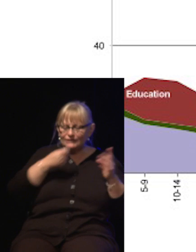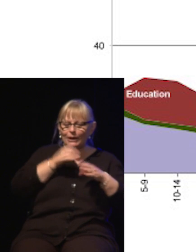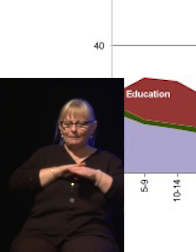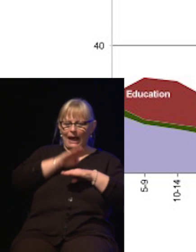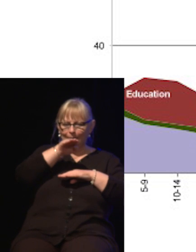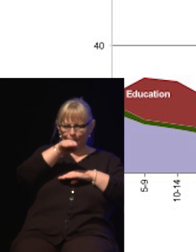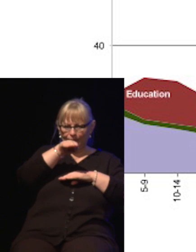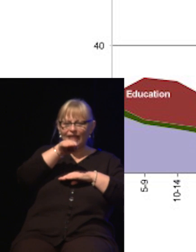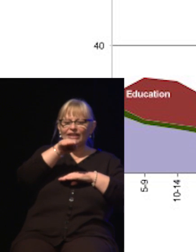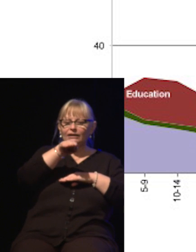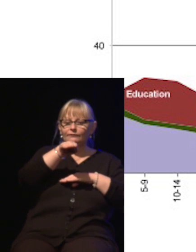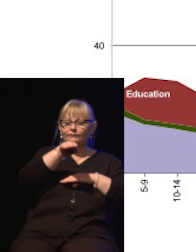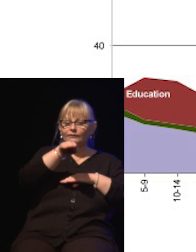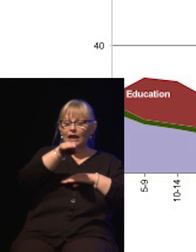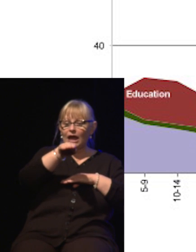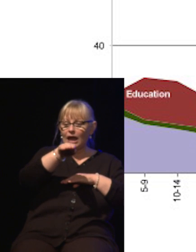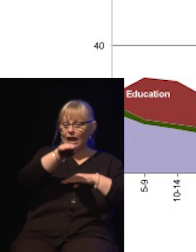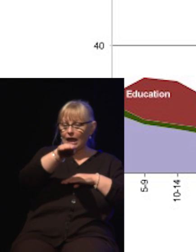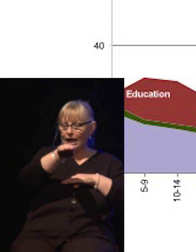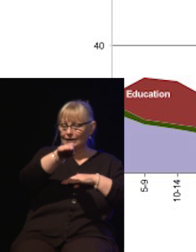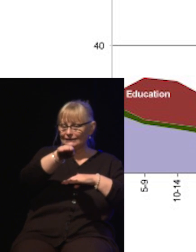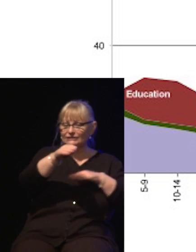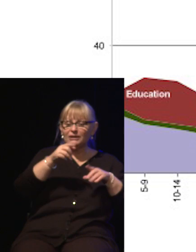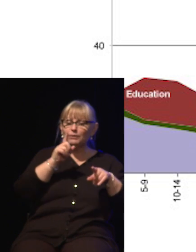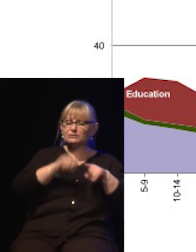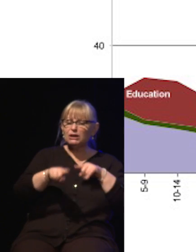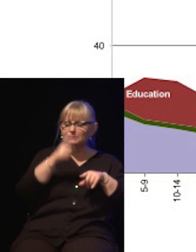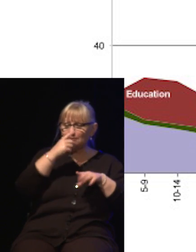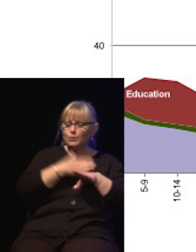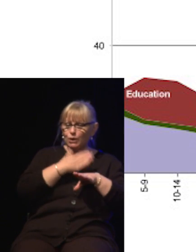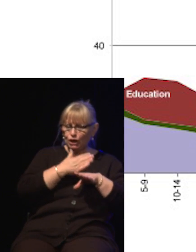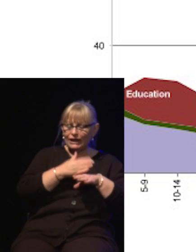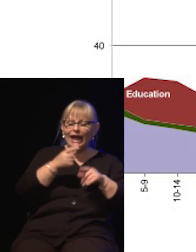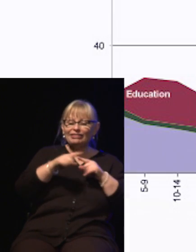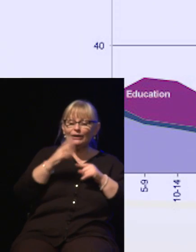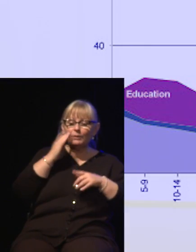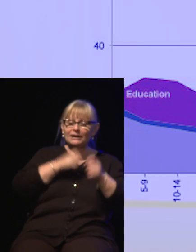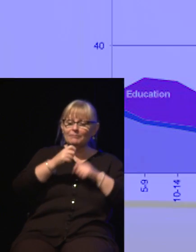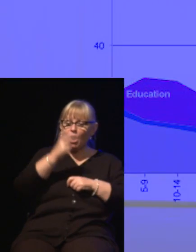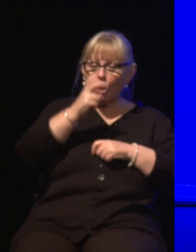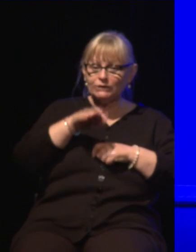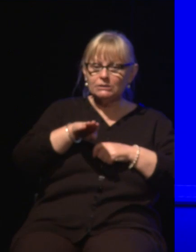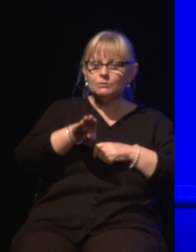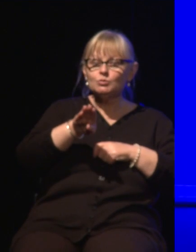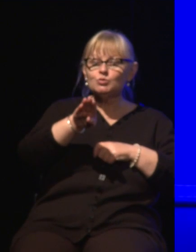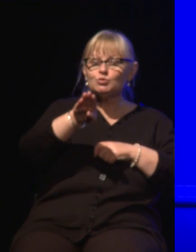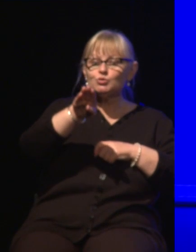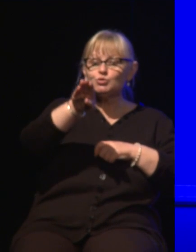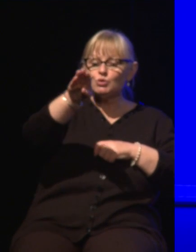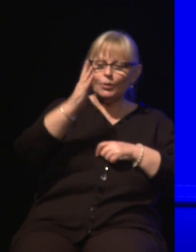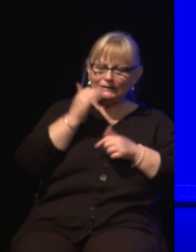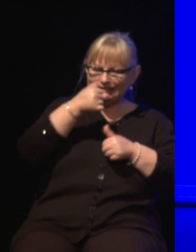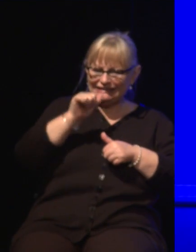And then it's flat over the course of most people's working lives, but it starts to increase significantly after the age of